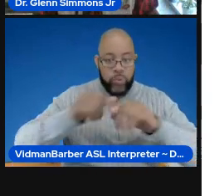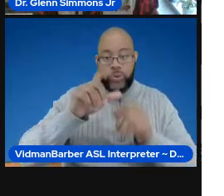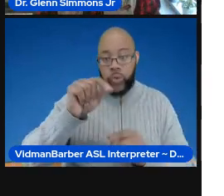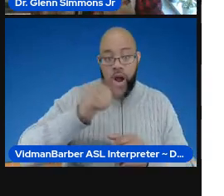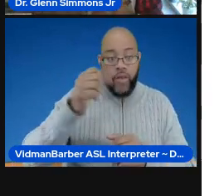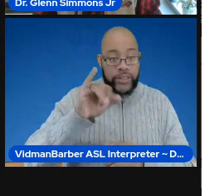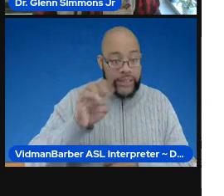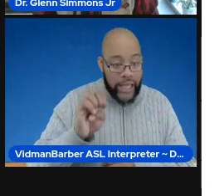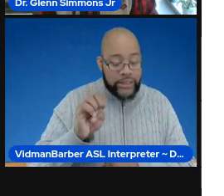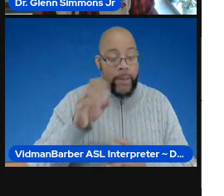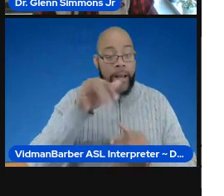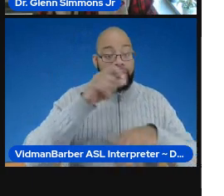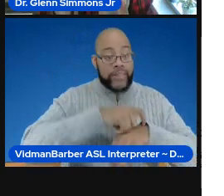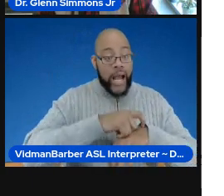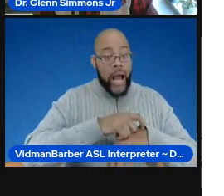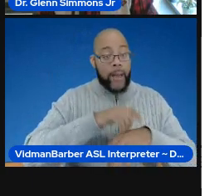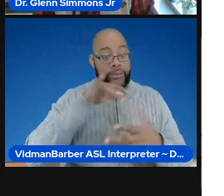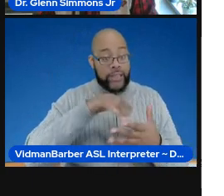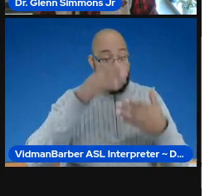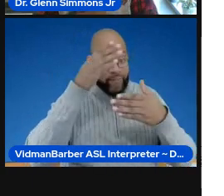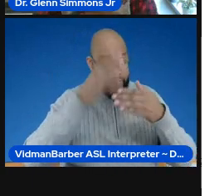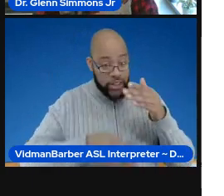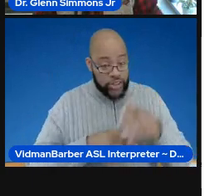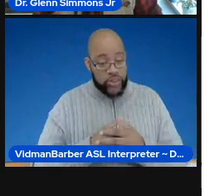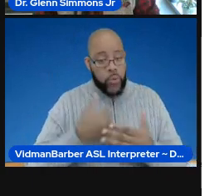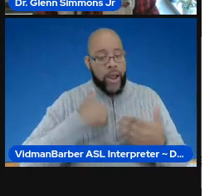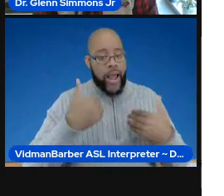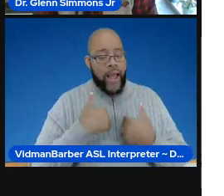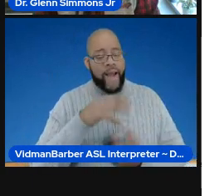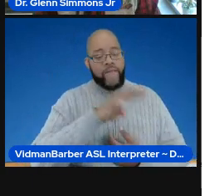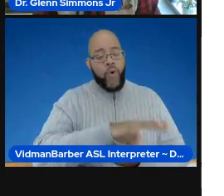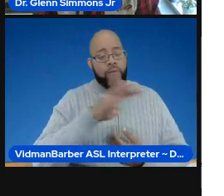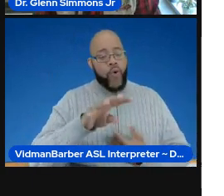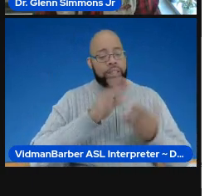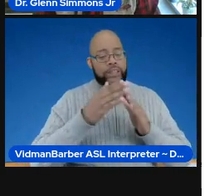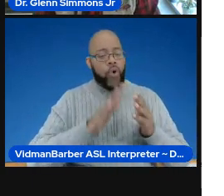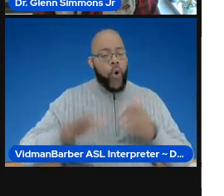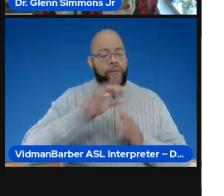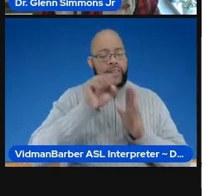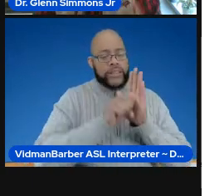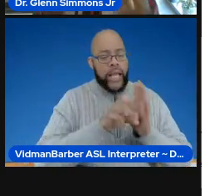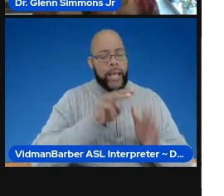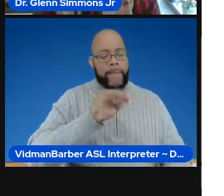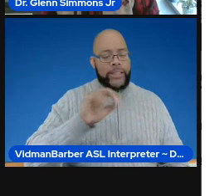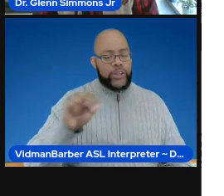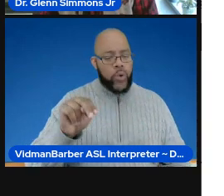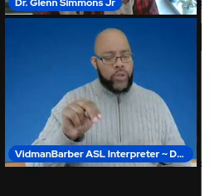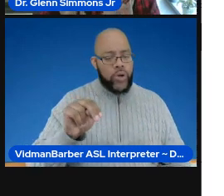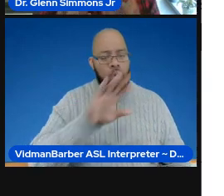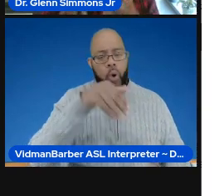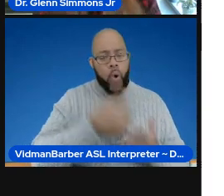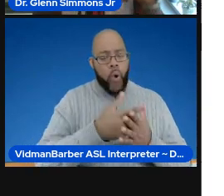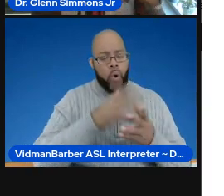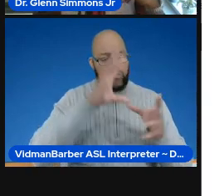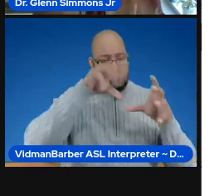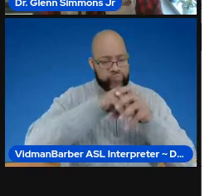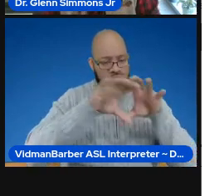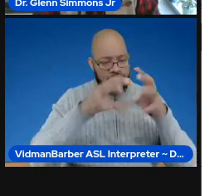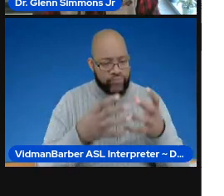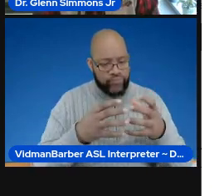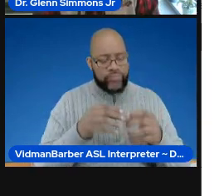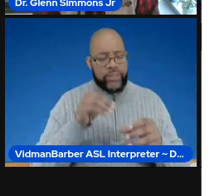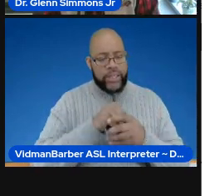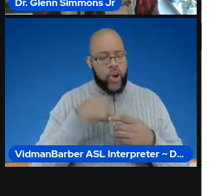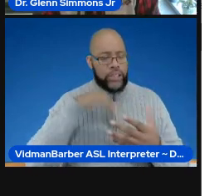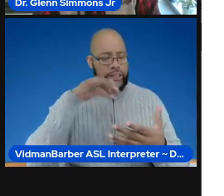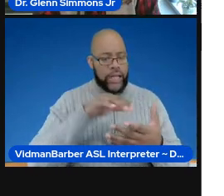sites. And by the time the study was completed, we had 44 cities across the state of Minnesota that were all encompassed within our